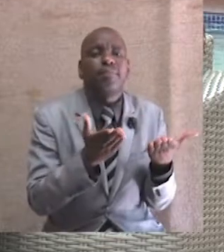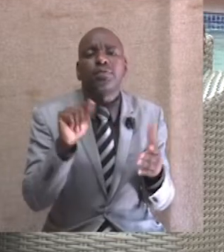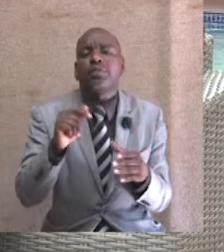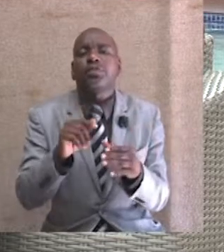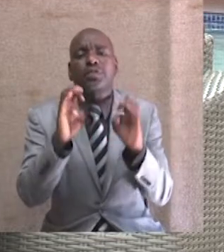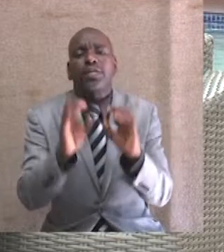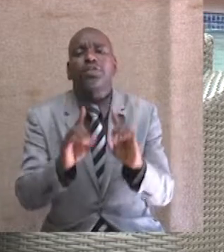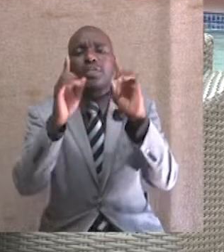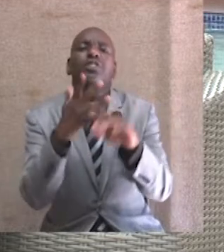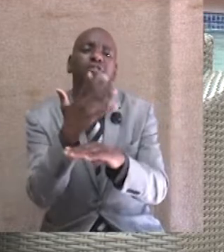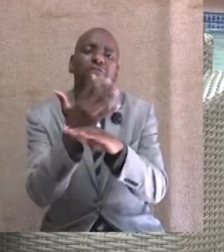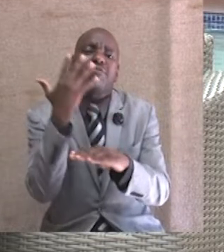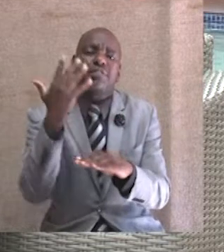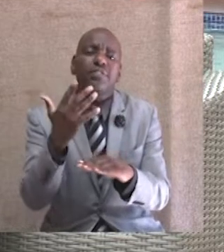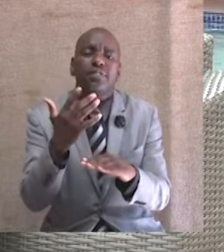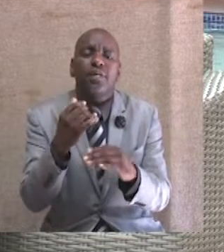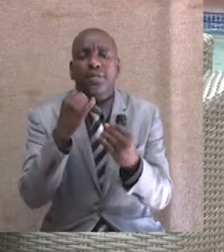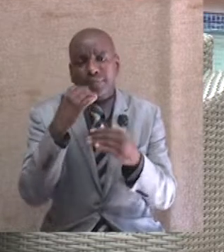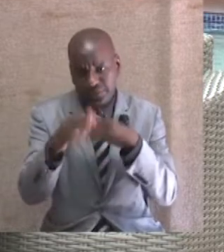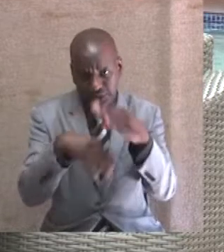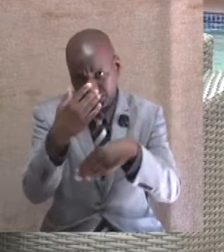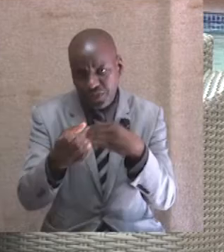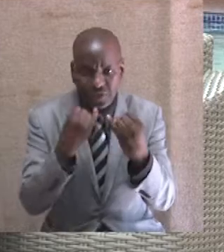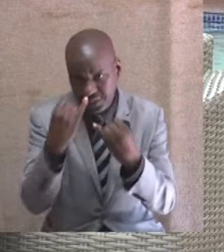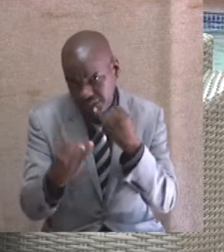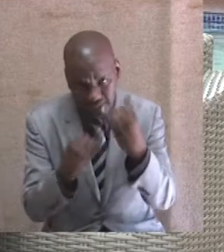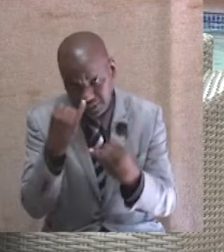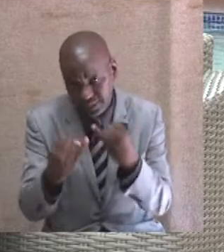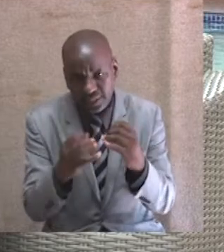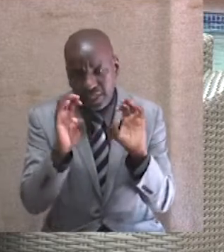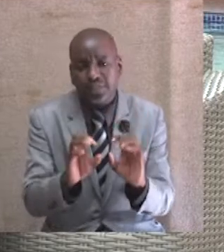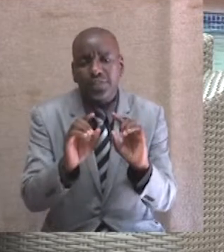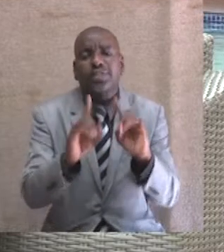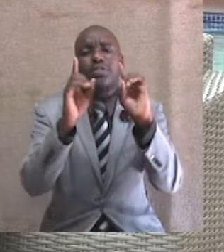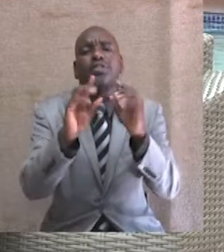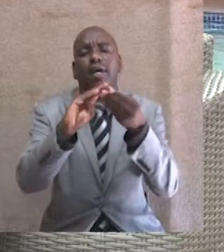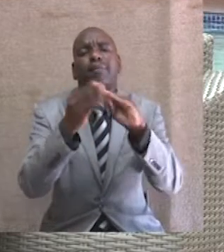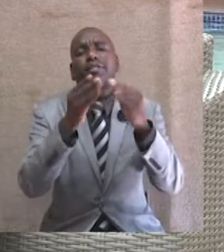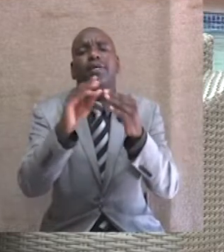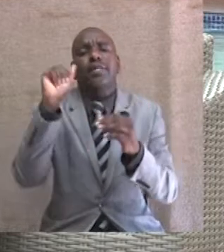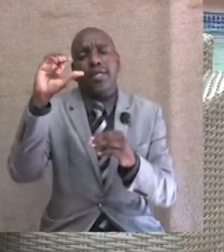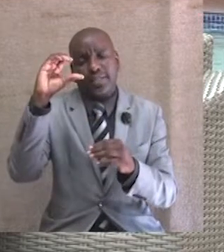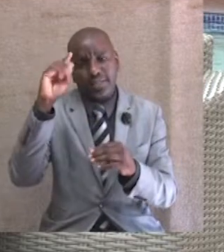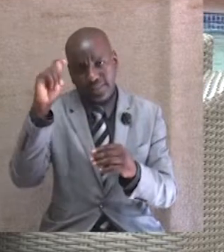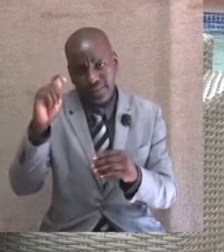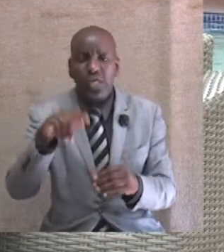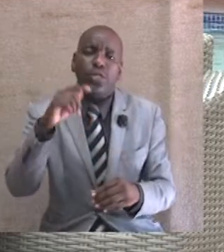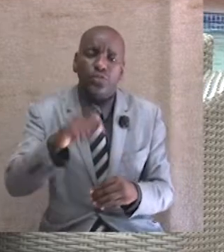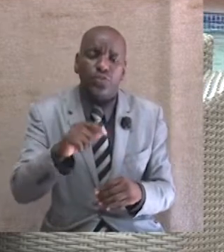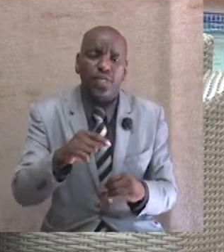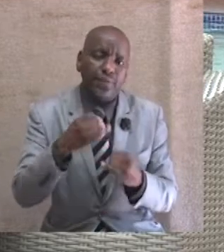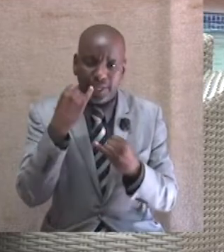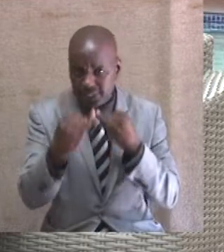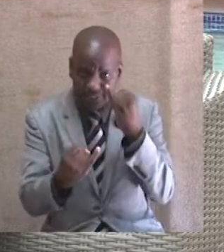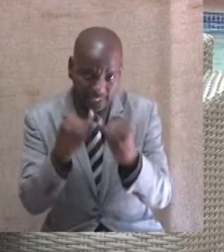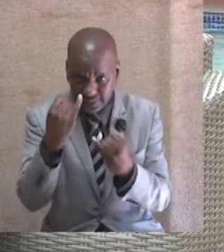Welcome back. This is Education 1.5, whereby we continue our discussion on the Education Amendment Act. And